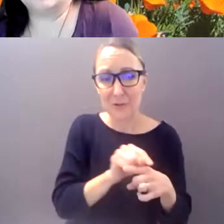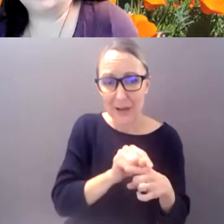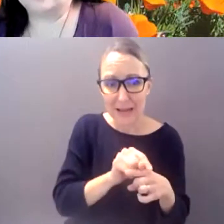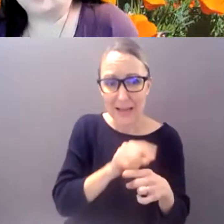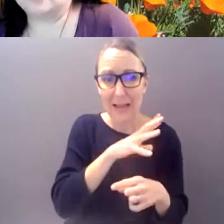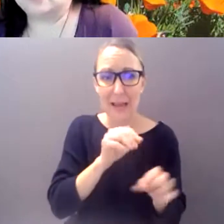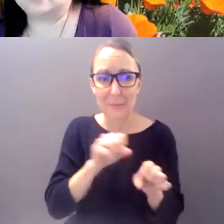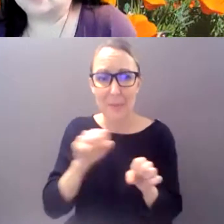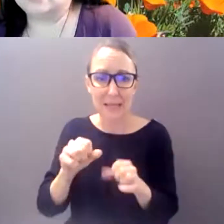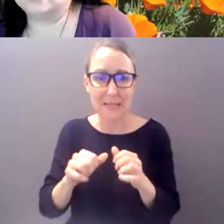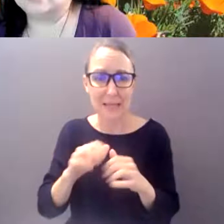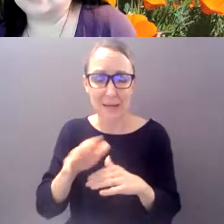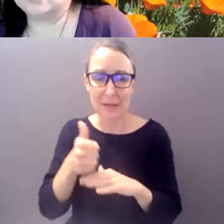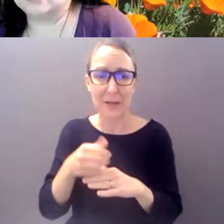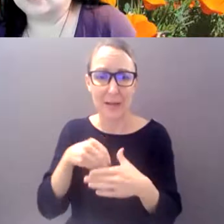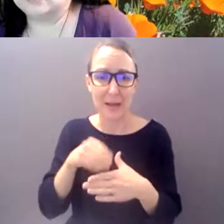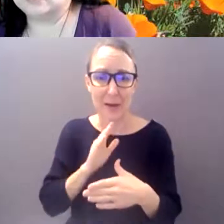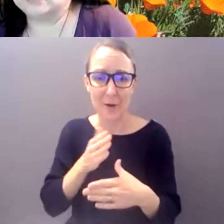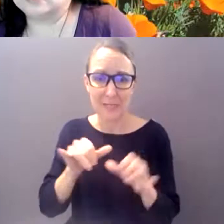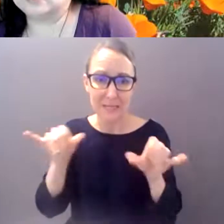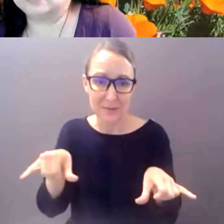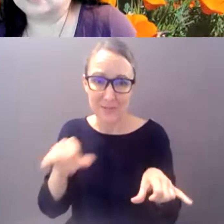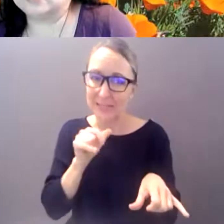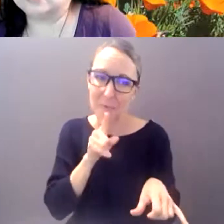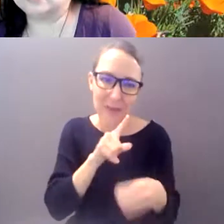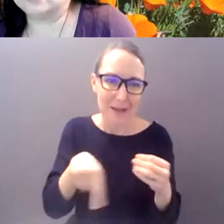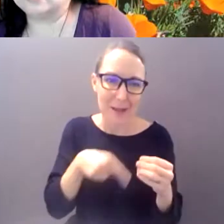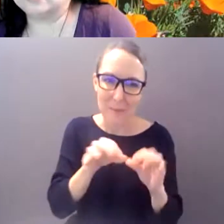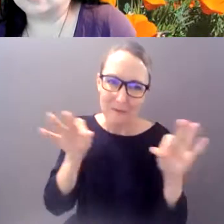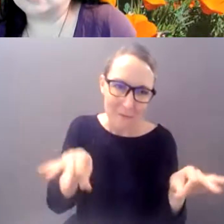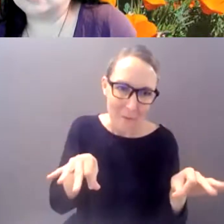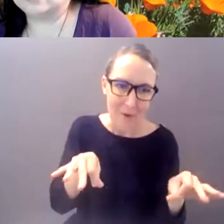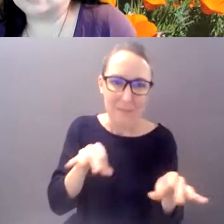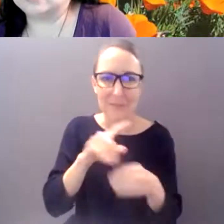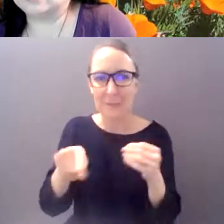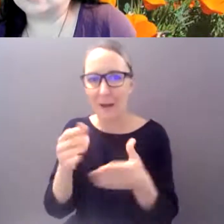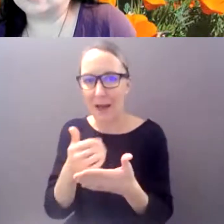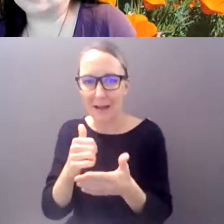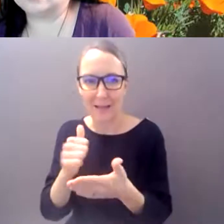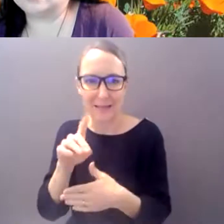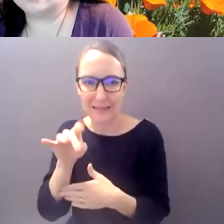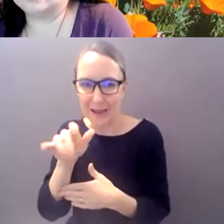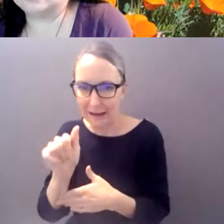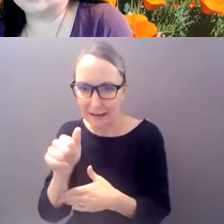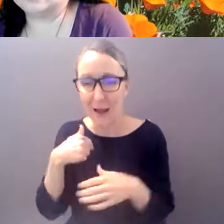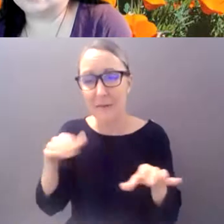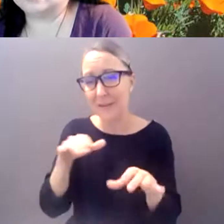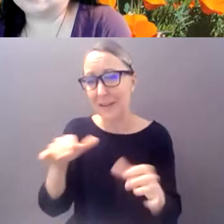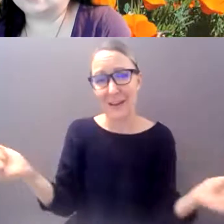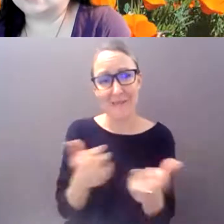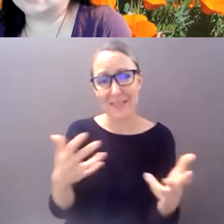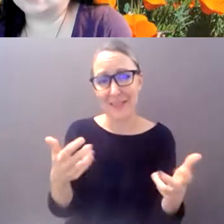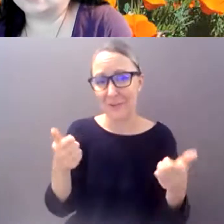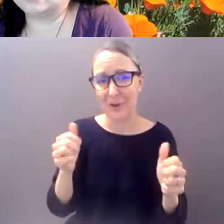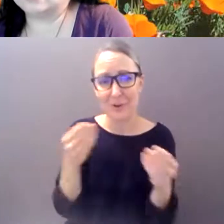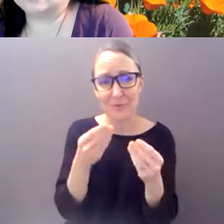of care, less about forms and how we collect data. I've done all of the above in the past, trying to solve to